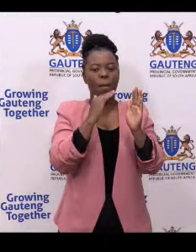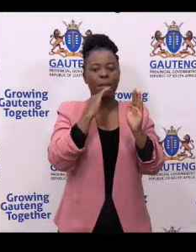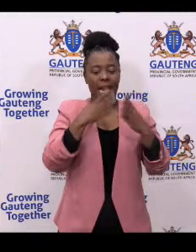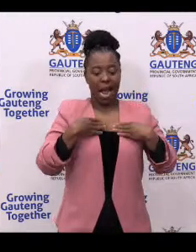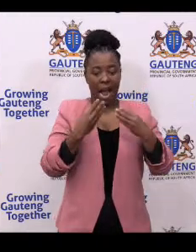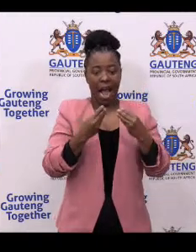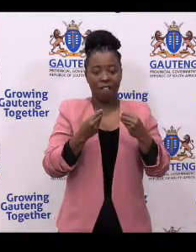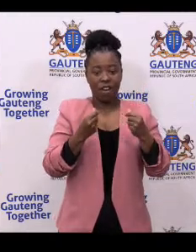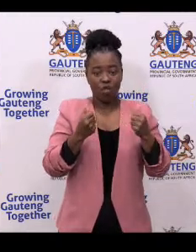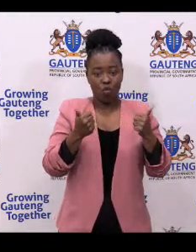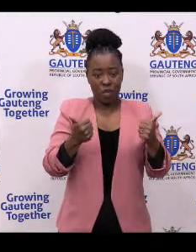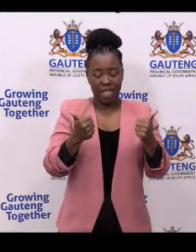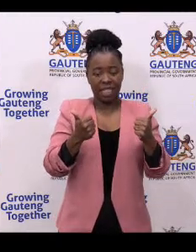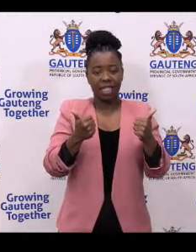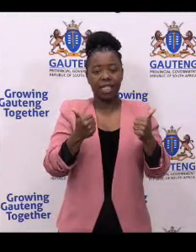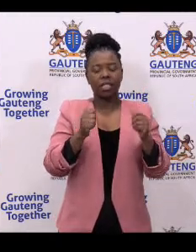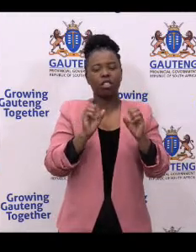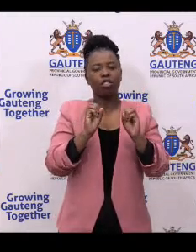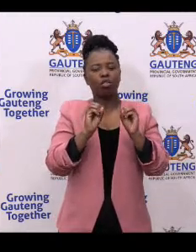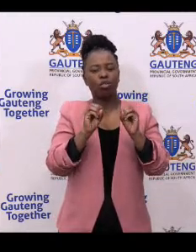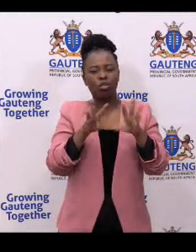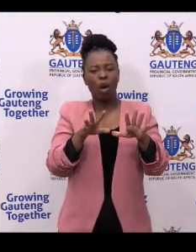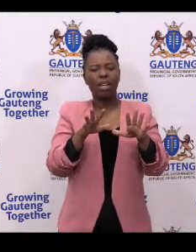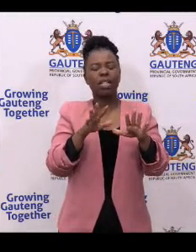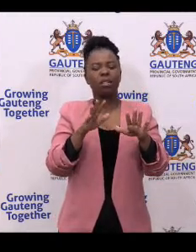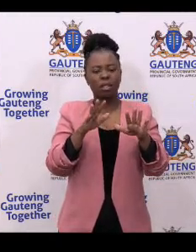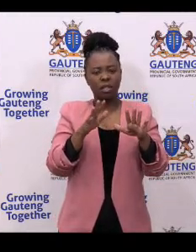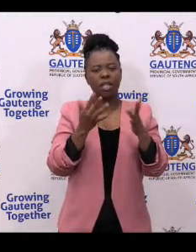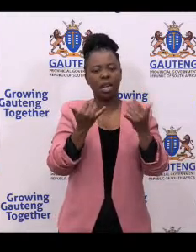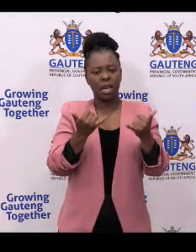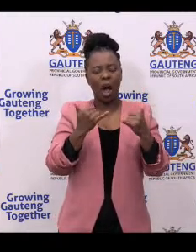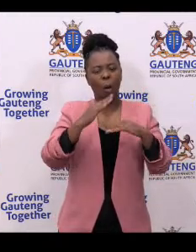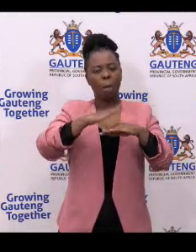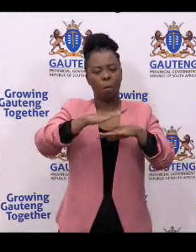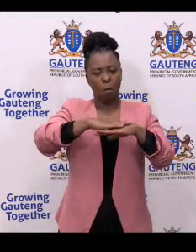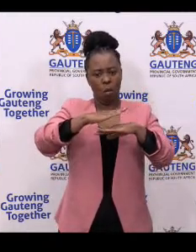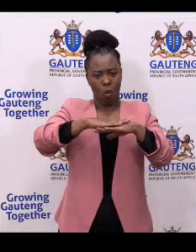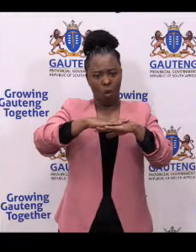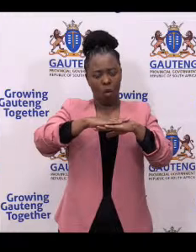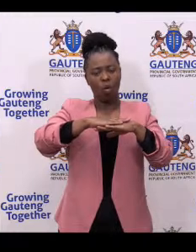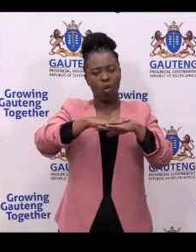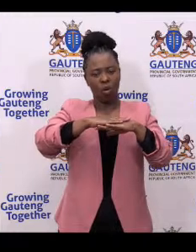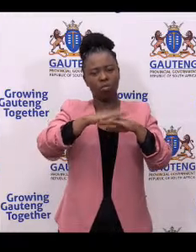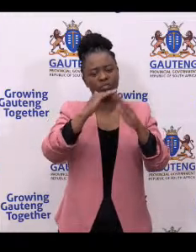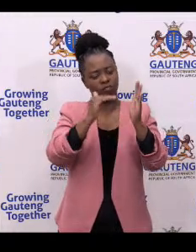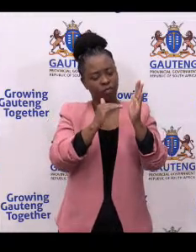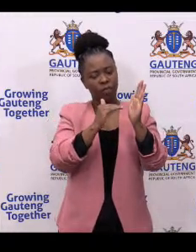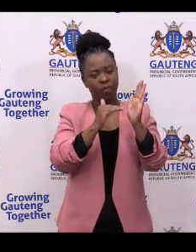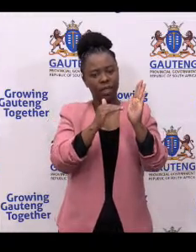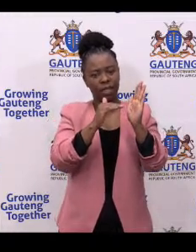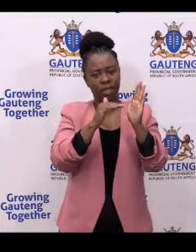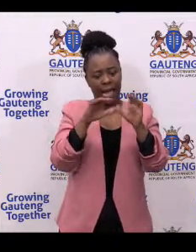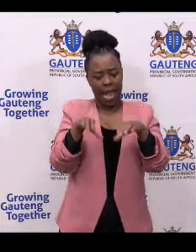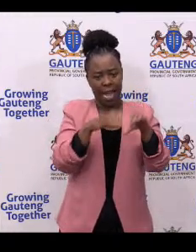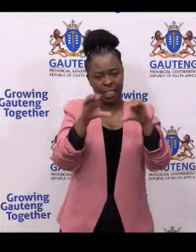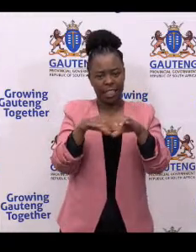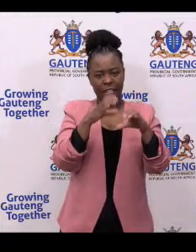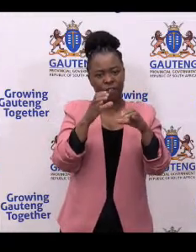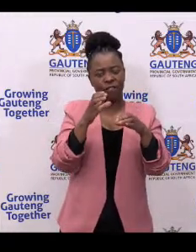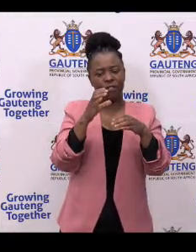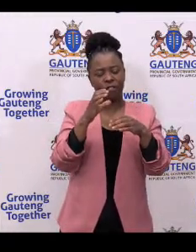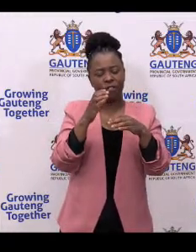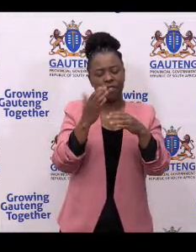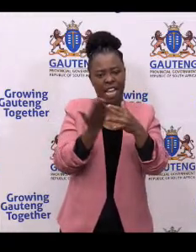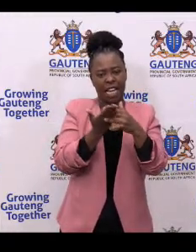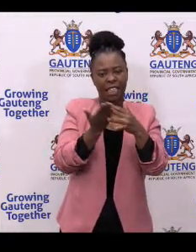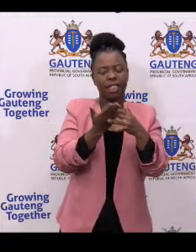representing recoveries, starting to be more than or even go further from the active cases. And the point